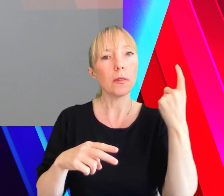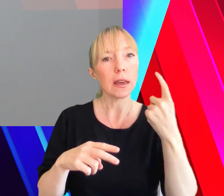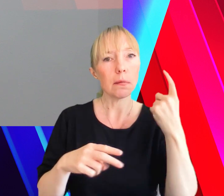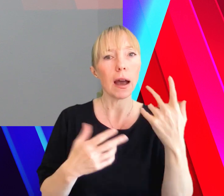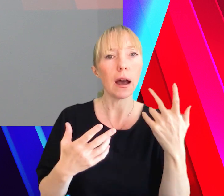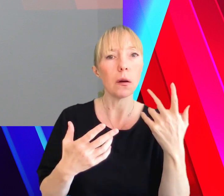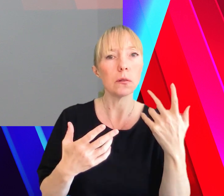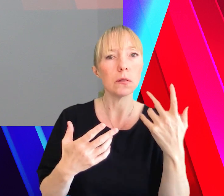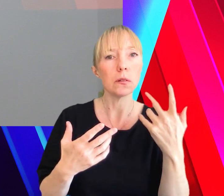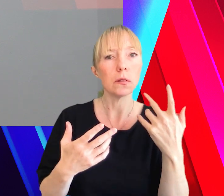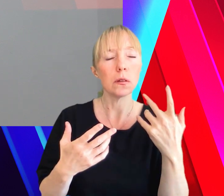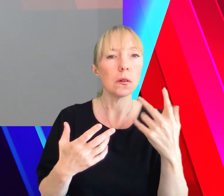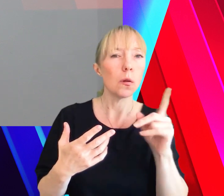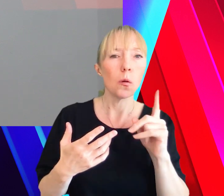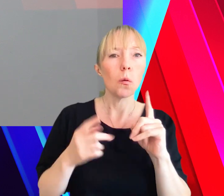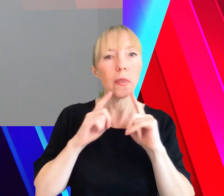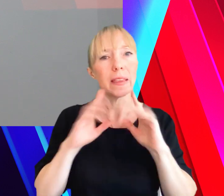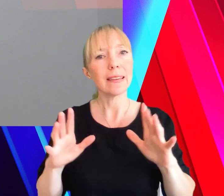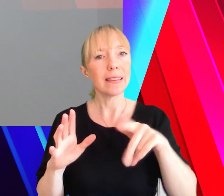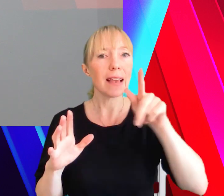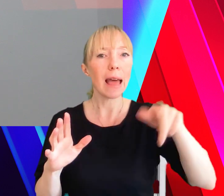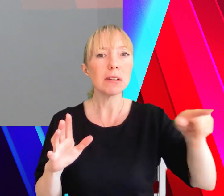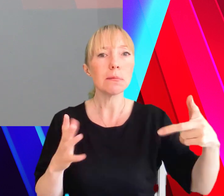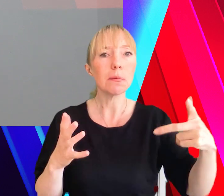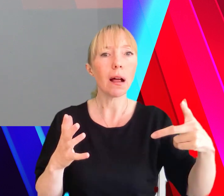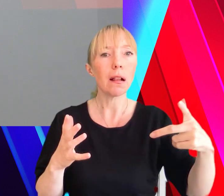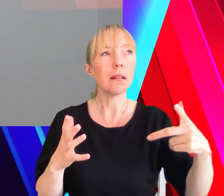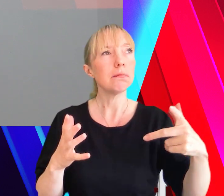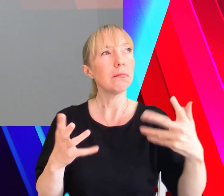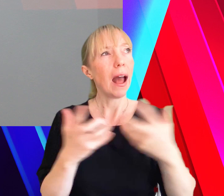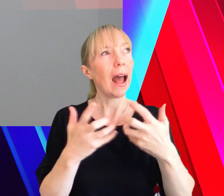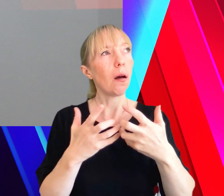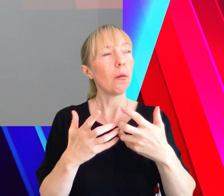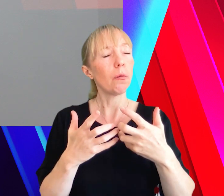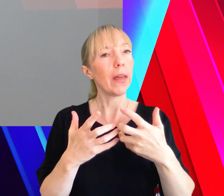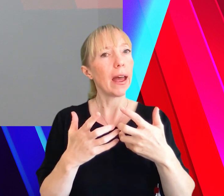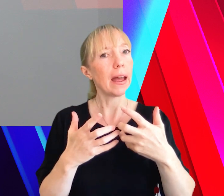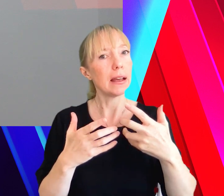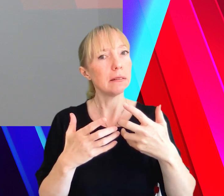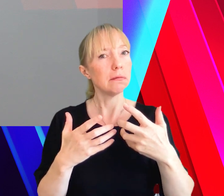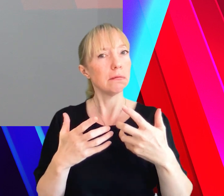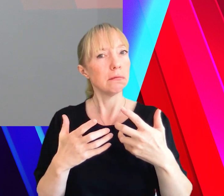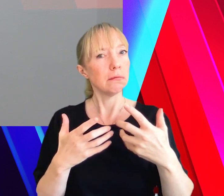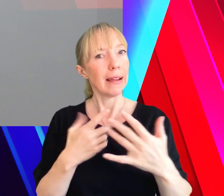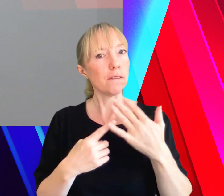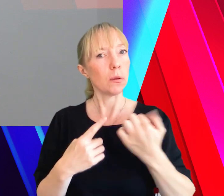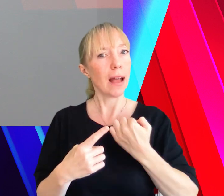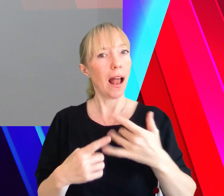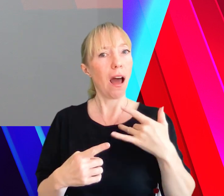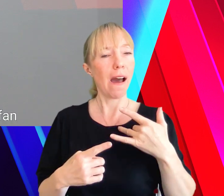like what these celebrities, like the roles they play in our lives, and you understand